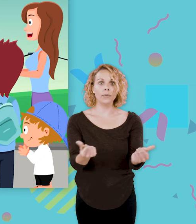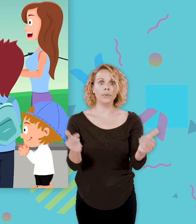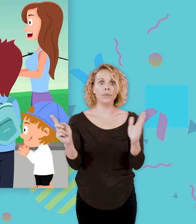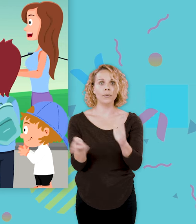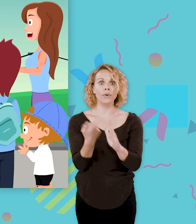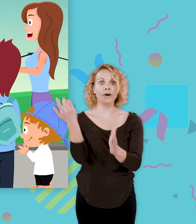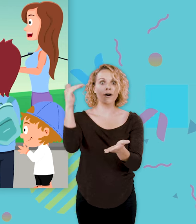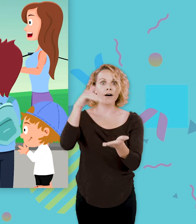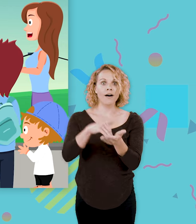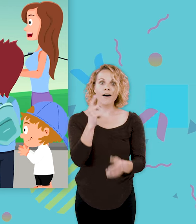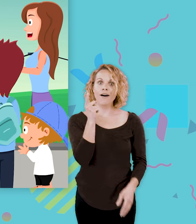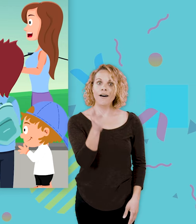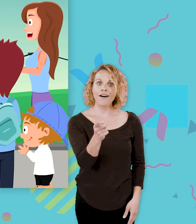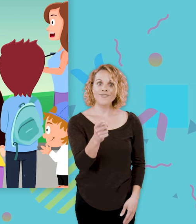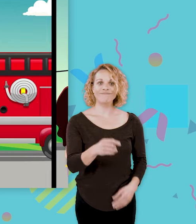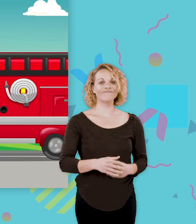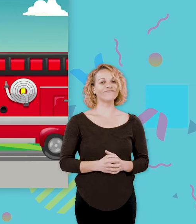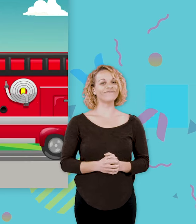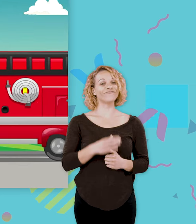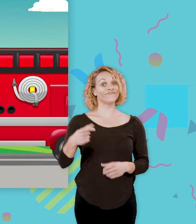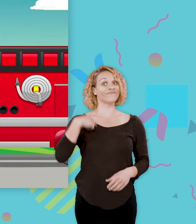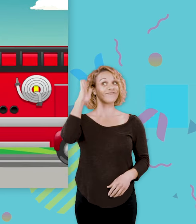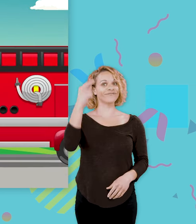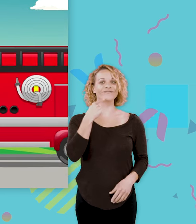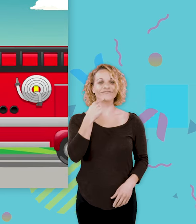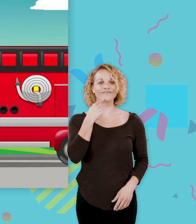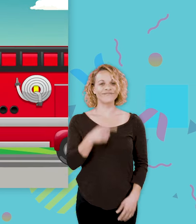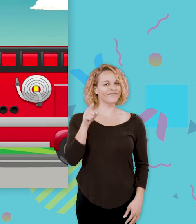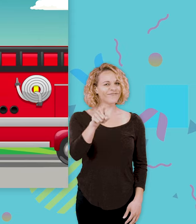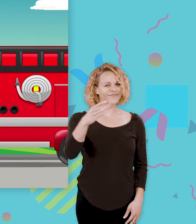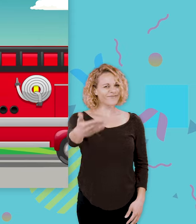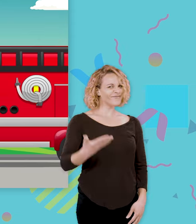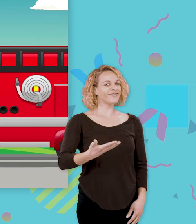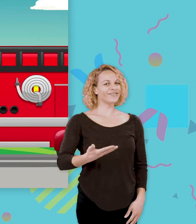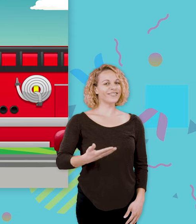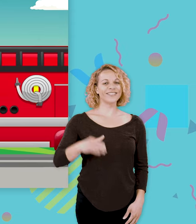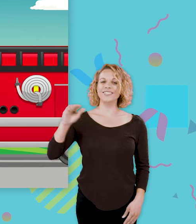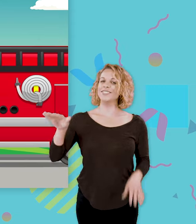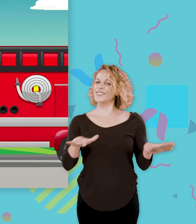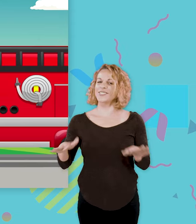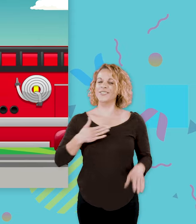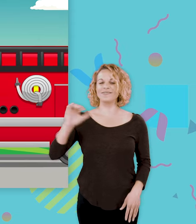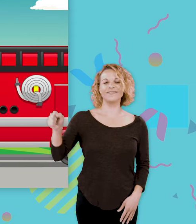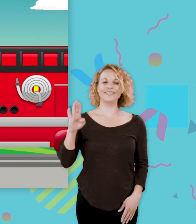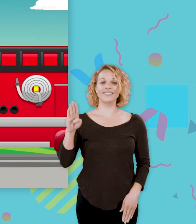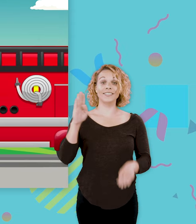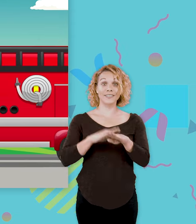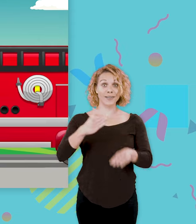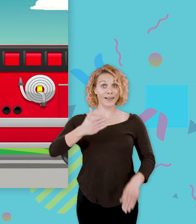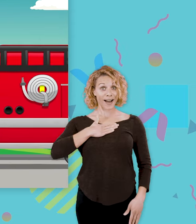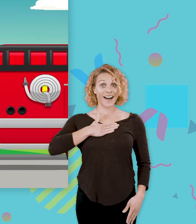that fire once again. And I'll say, you're very welcome, just doing